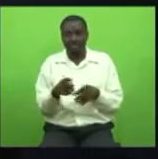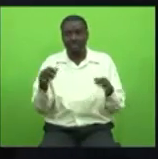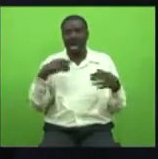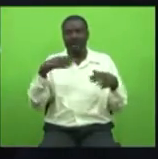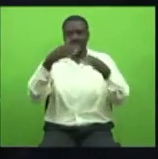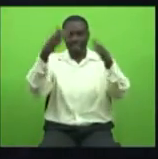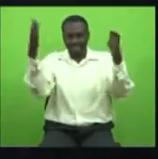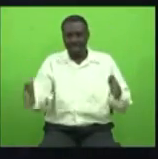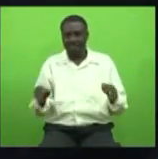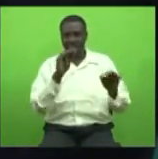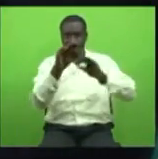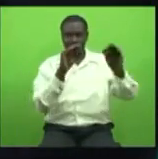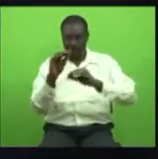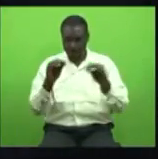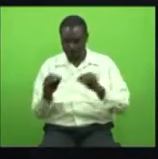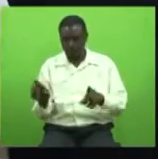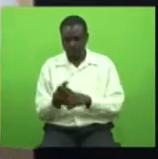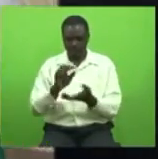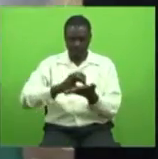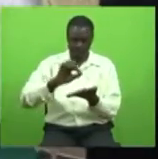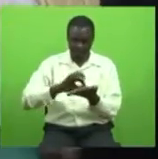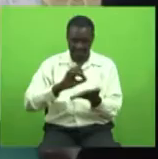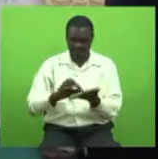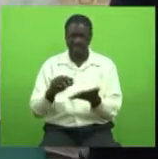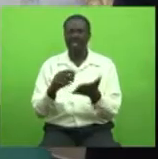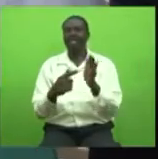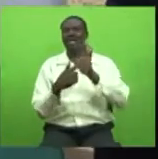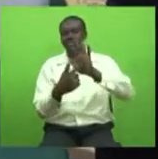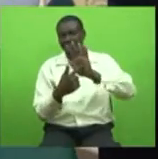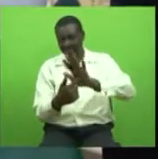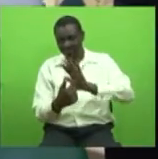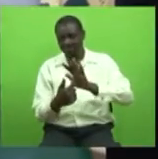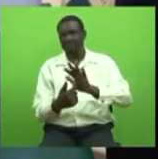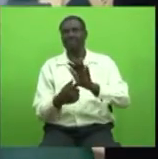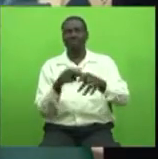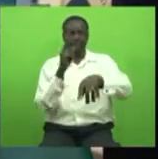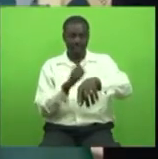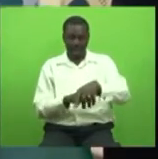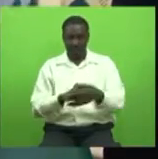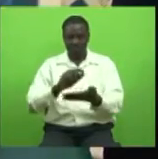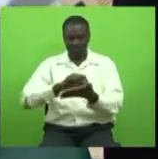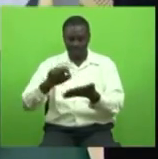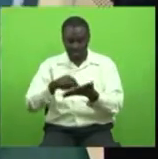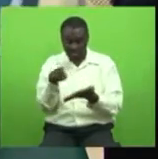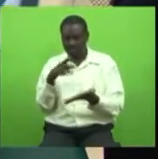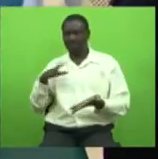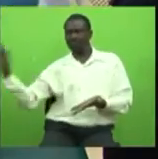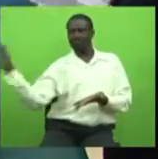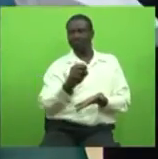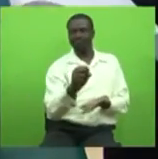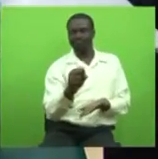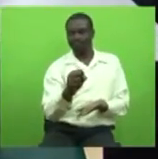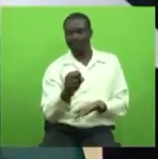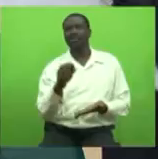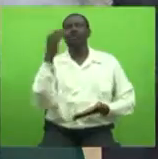their representative will be expected to appear in court as an expert witness and produce the document in